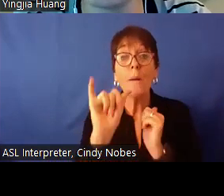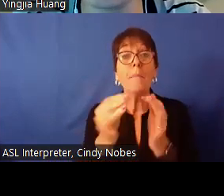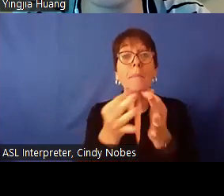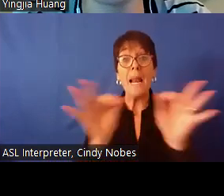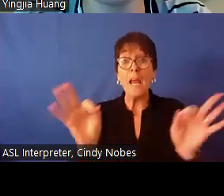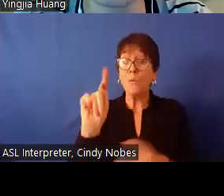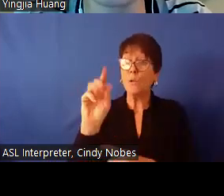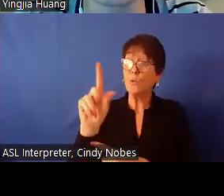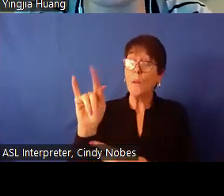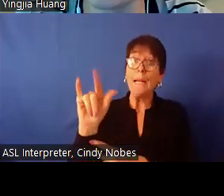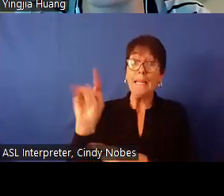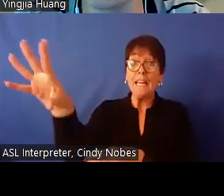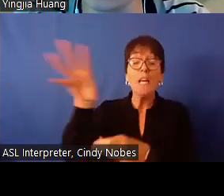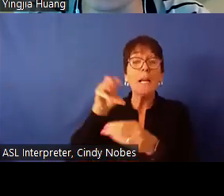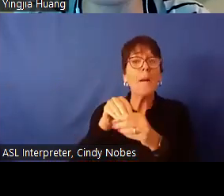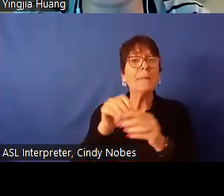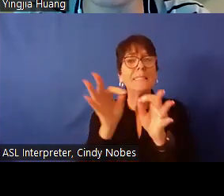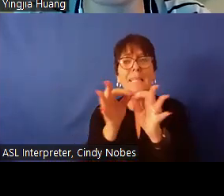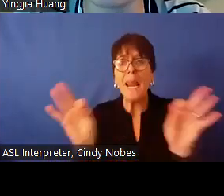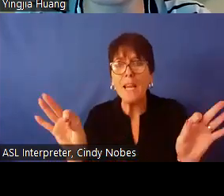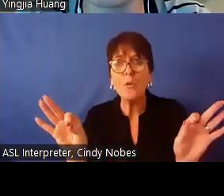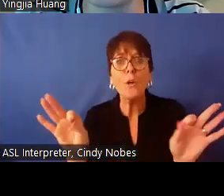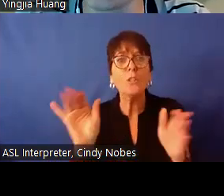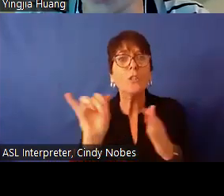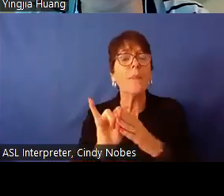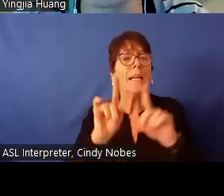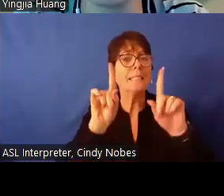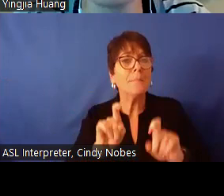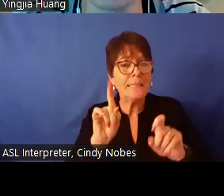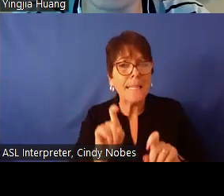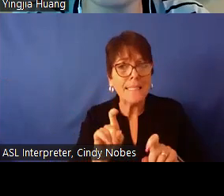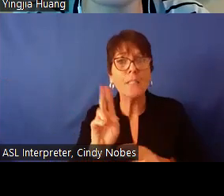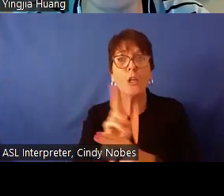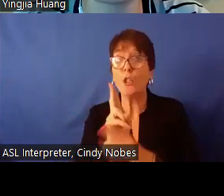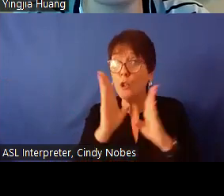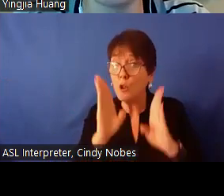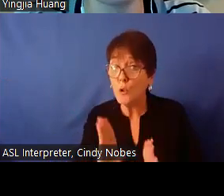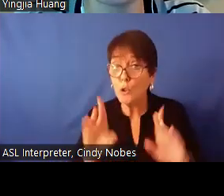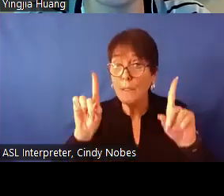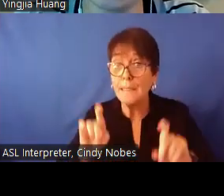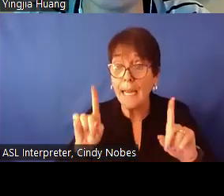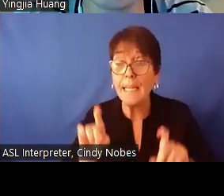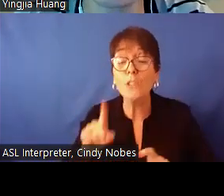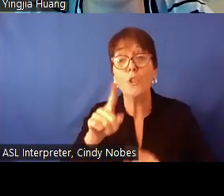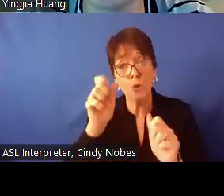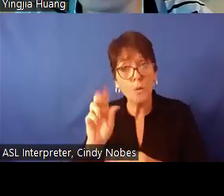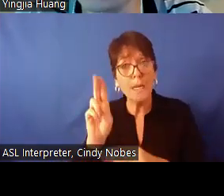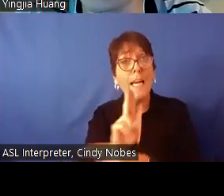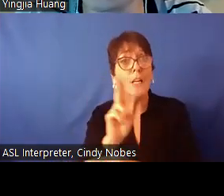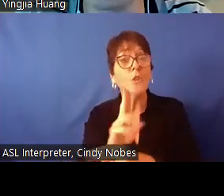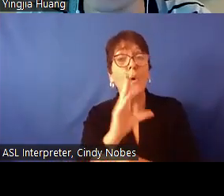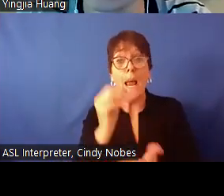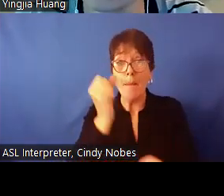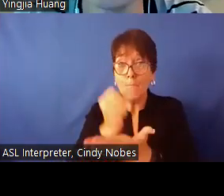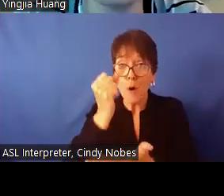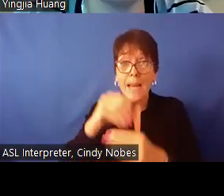toolkit encompasses language that's been tested, user tested, that you can use and brand in your